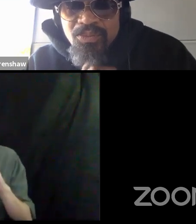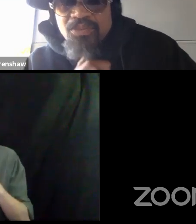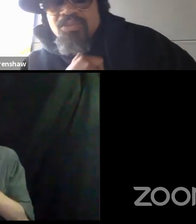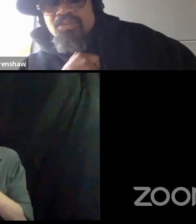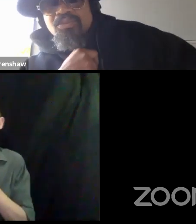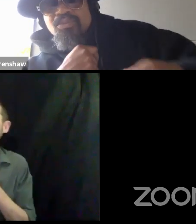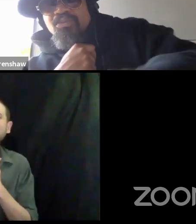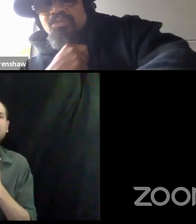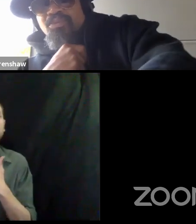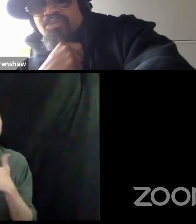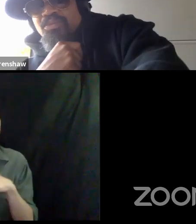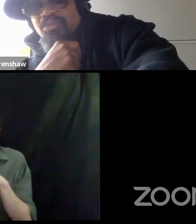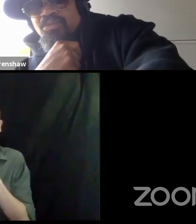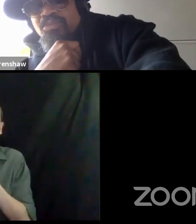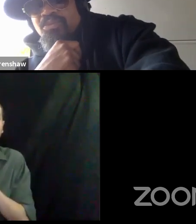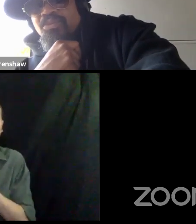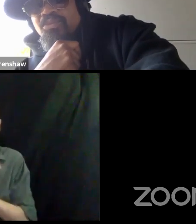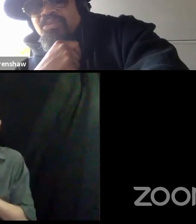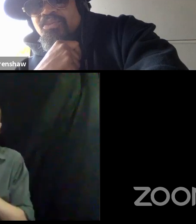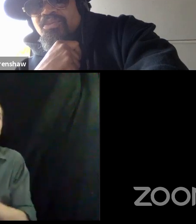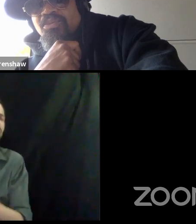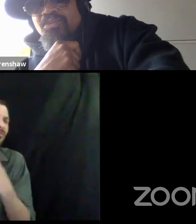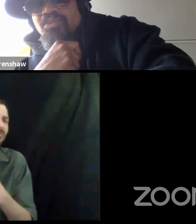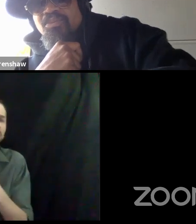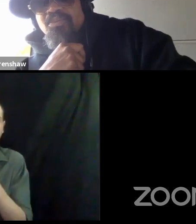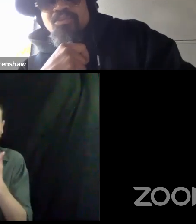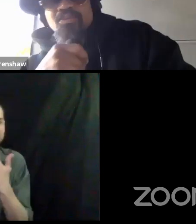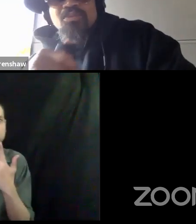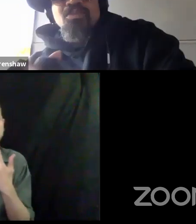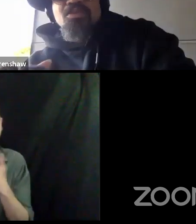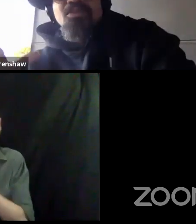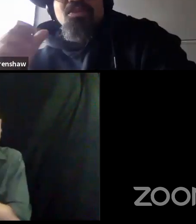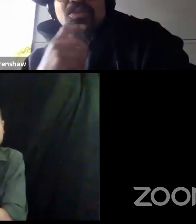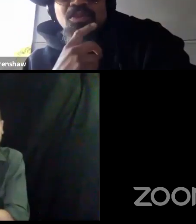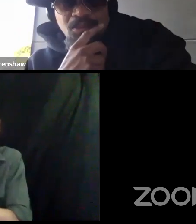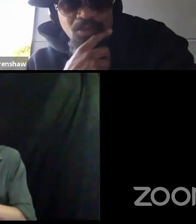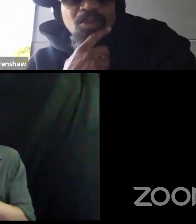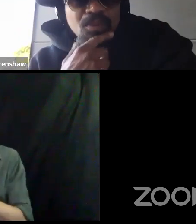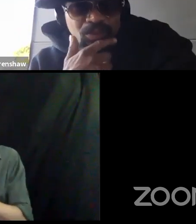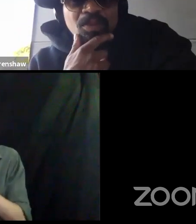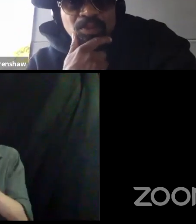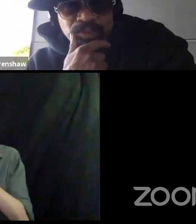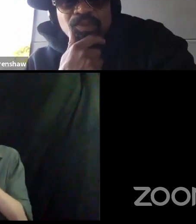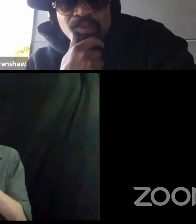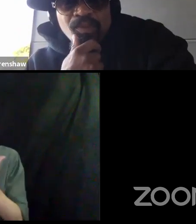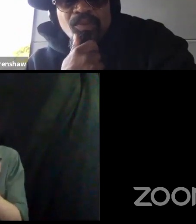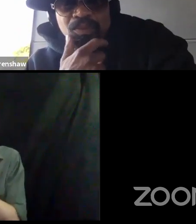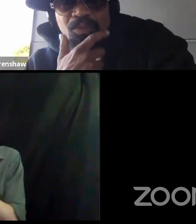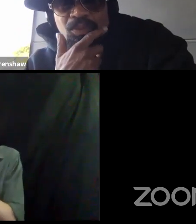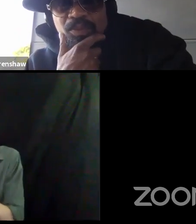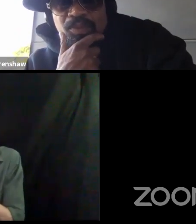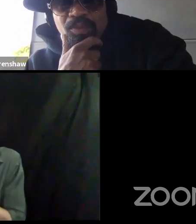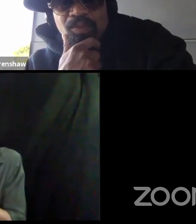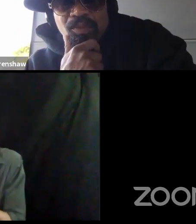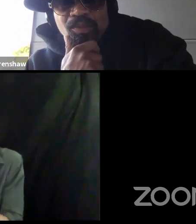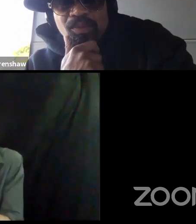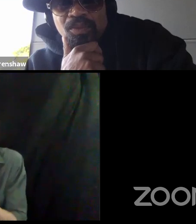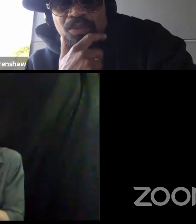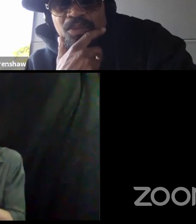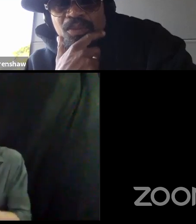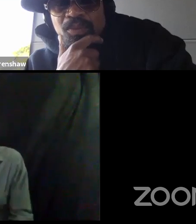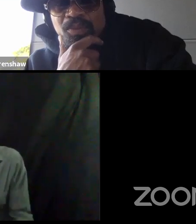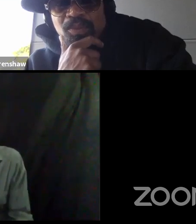we're telling people we're over-policed, when I go out and protest or I demand an audit or we testify at the state capitol, we're able